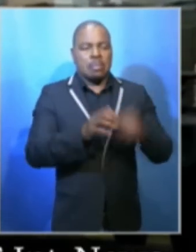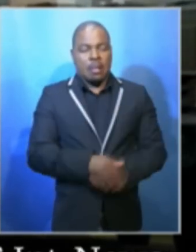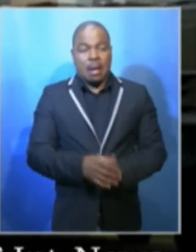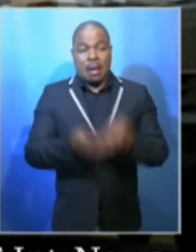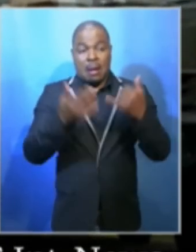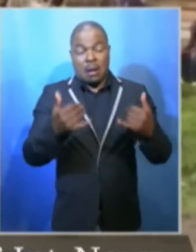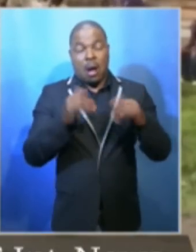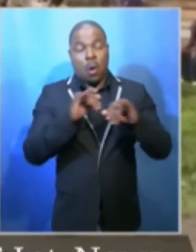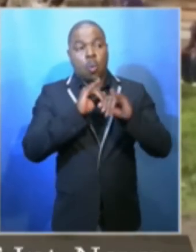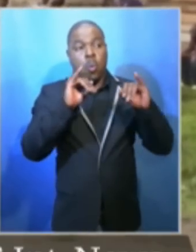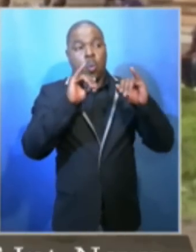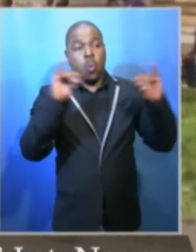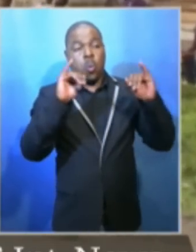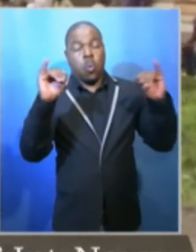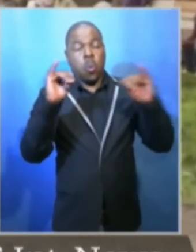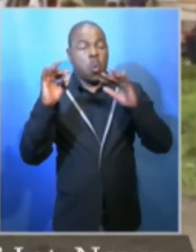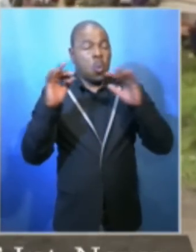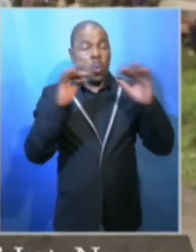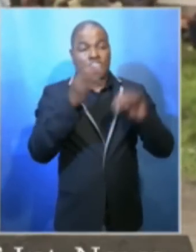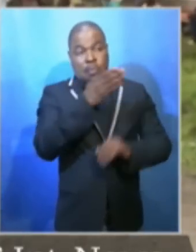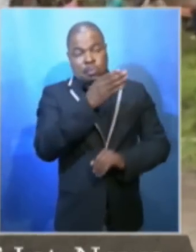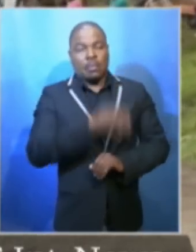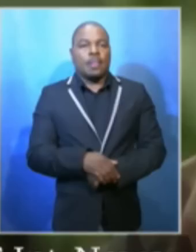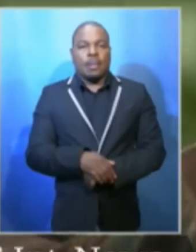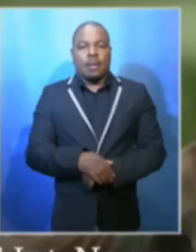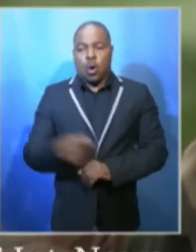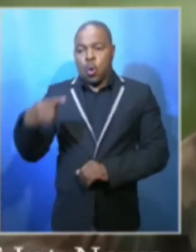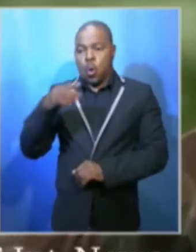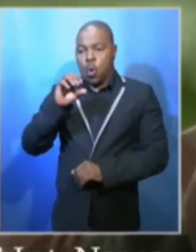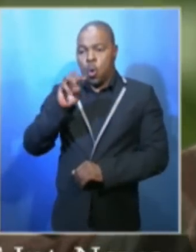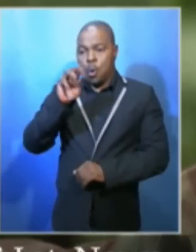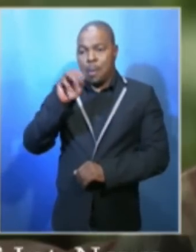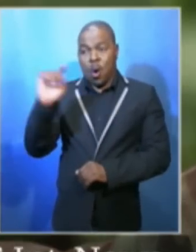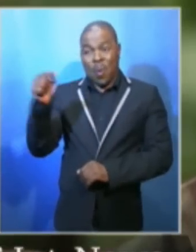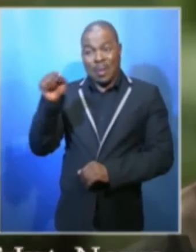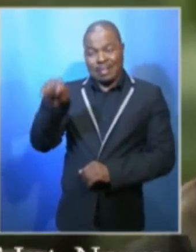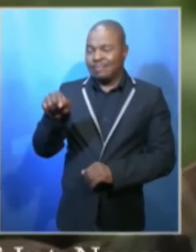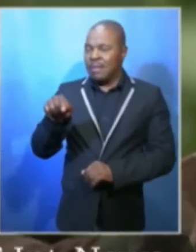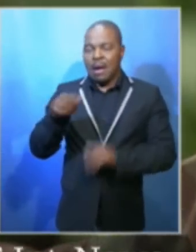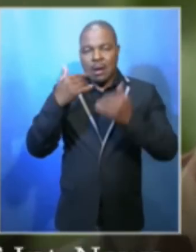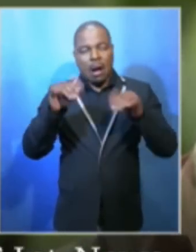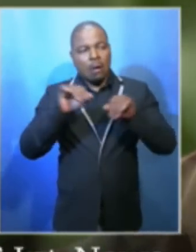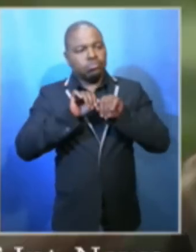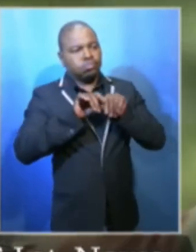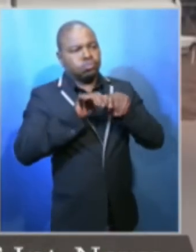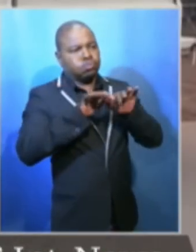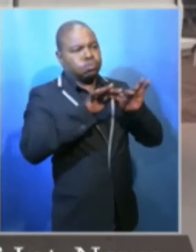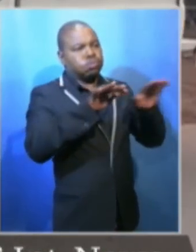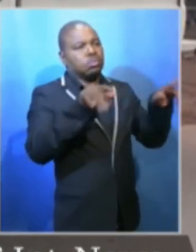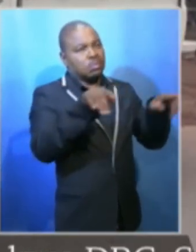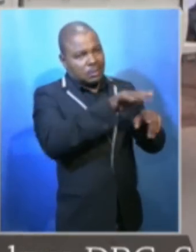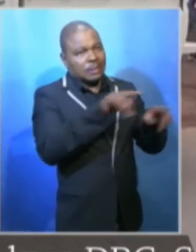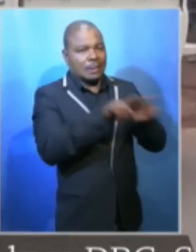ata ha isa le fela Goma empa jwale itia haholo le motsemoholo Kinshasa.